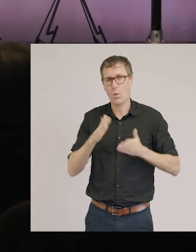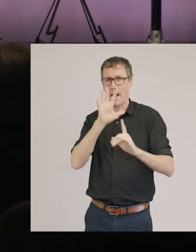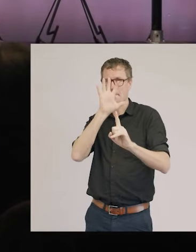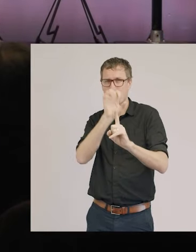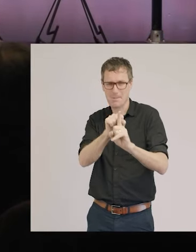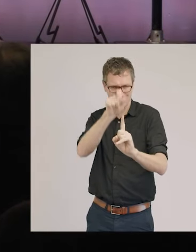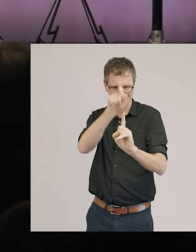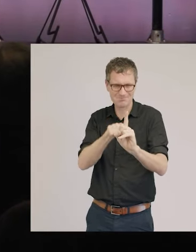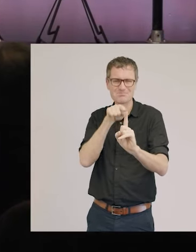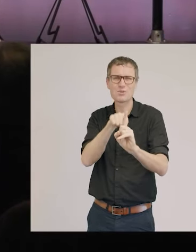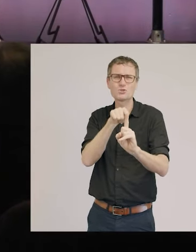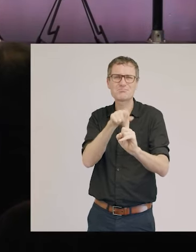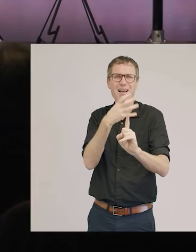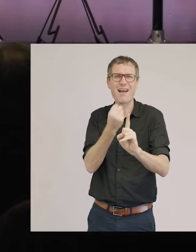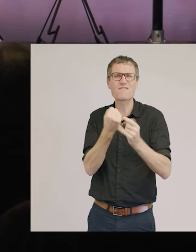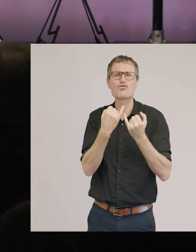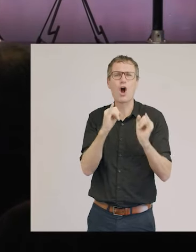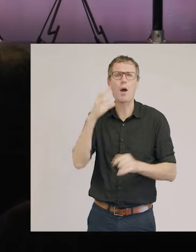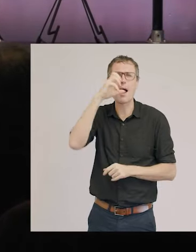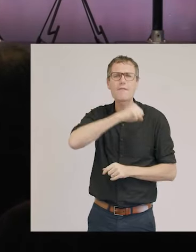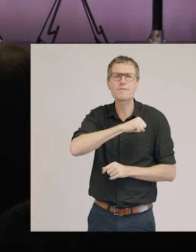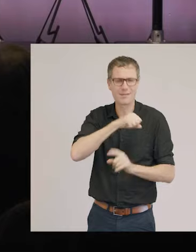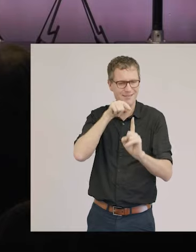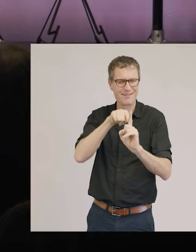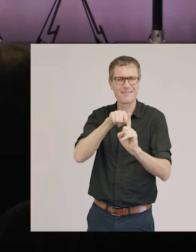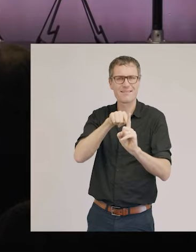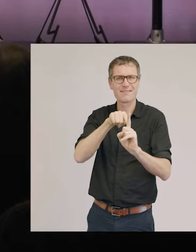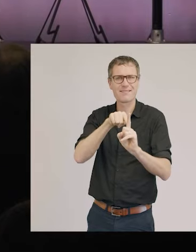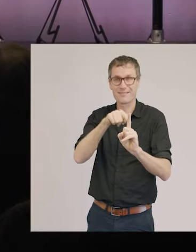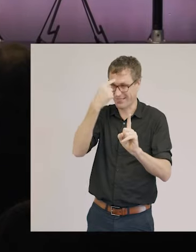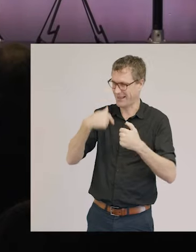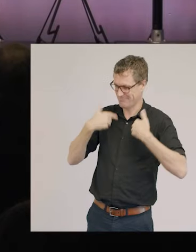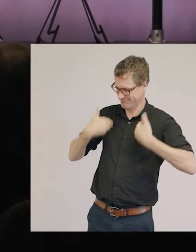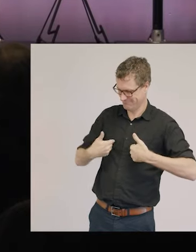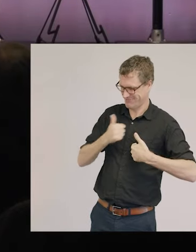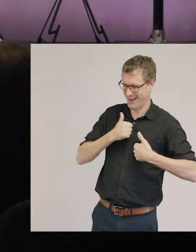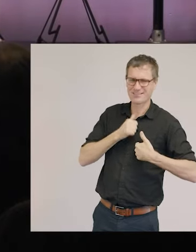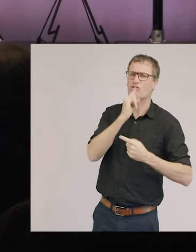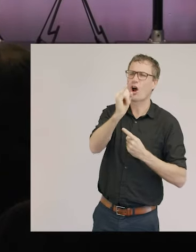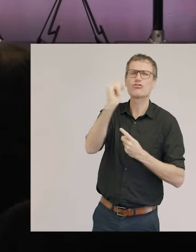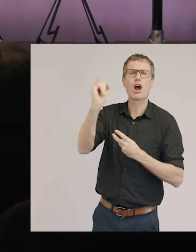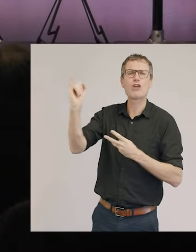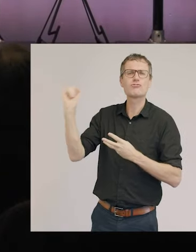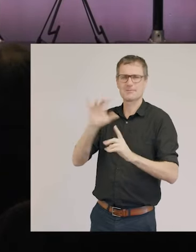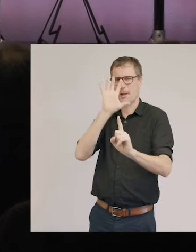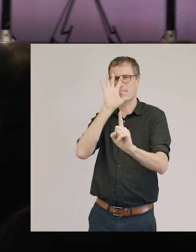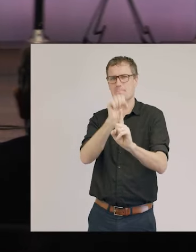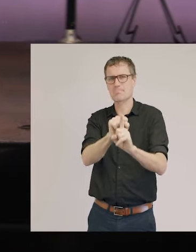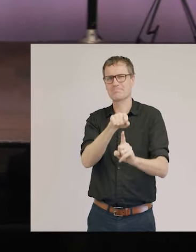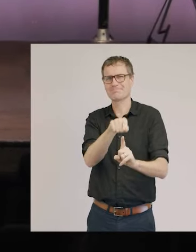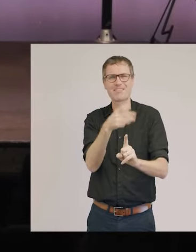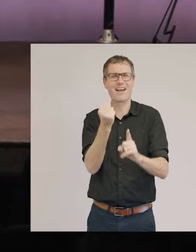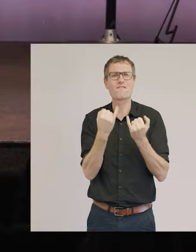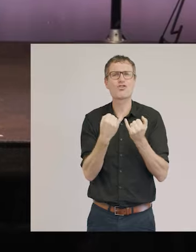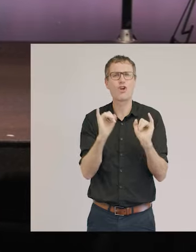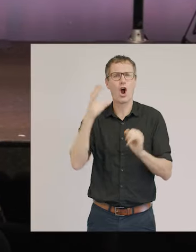one key way of discovering a person who's in deception, when they think they're the only person that's right and everybody else is wrong. That's